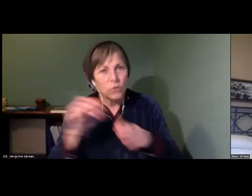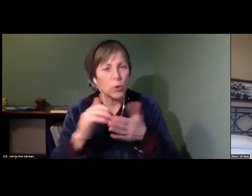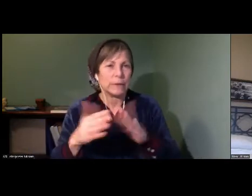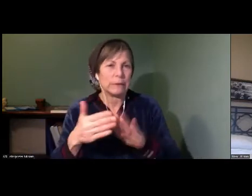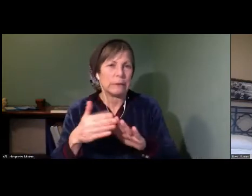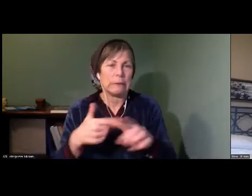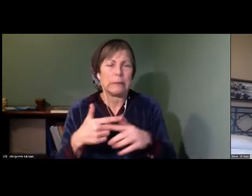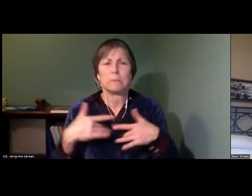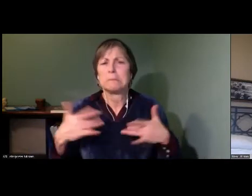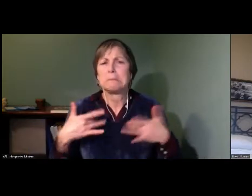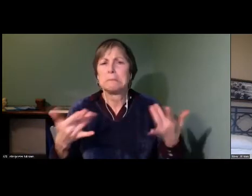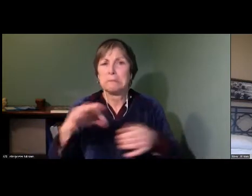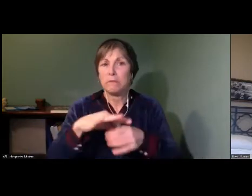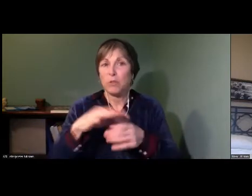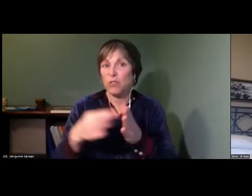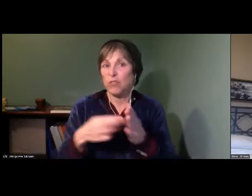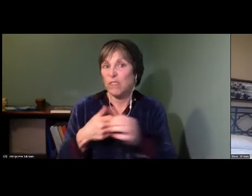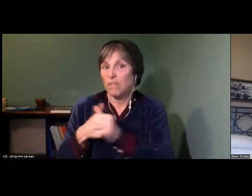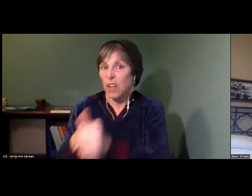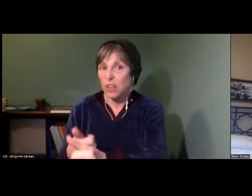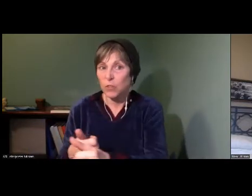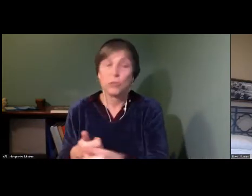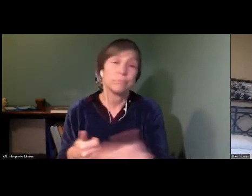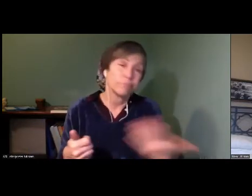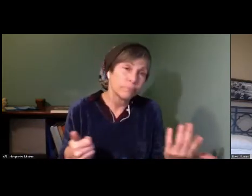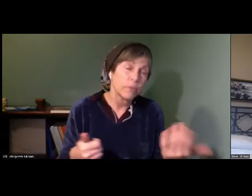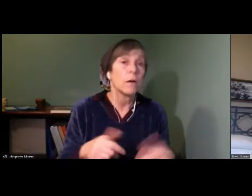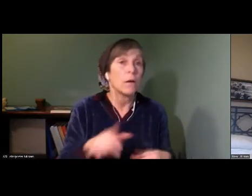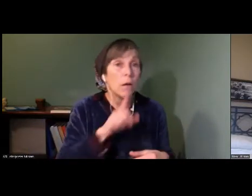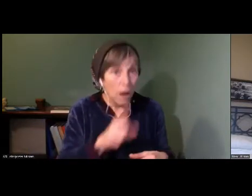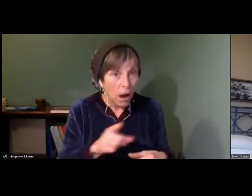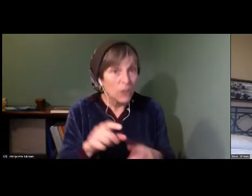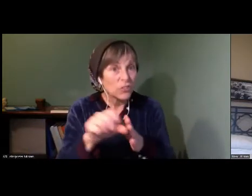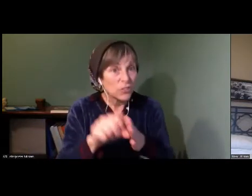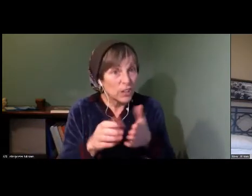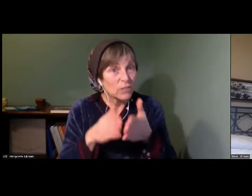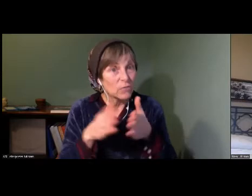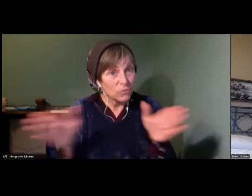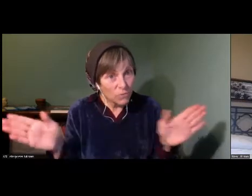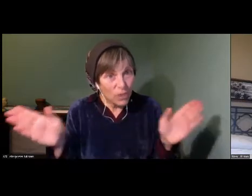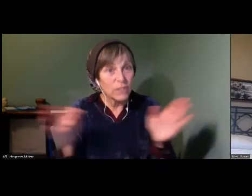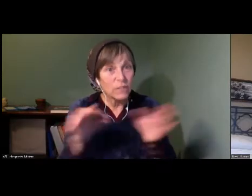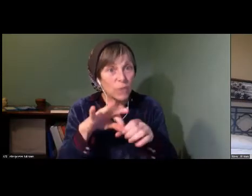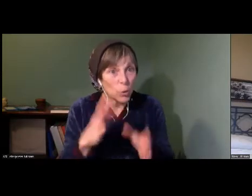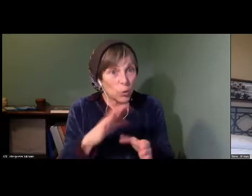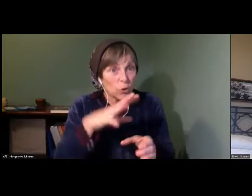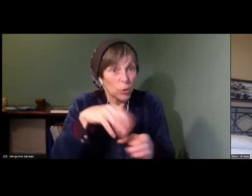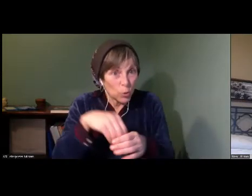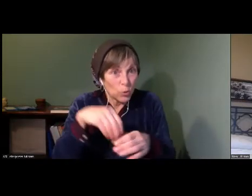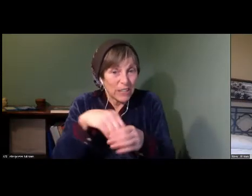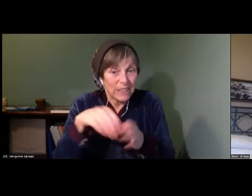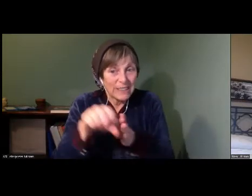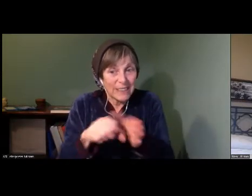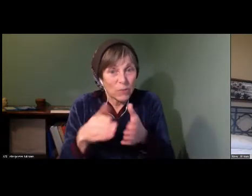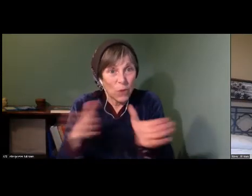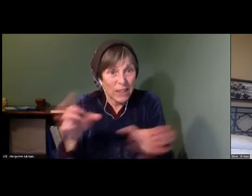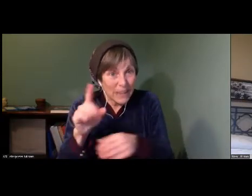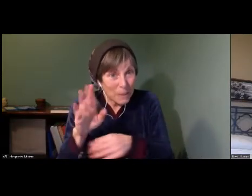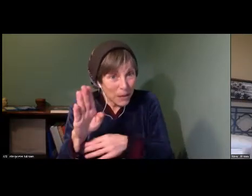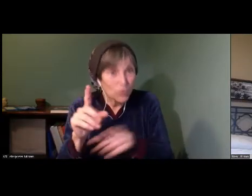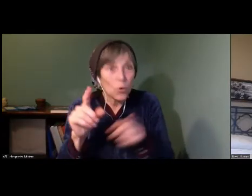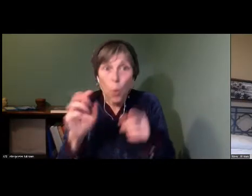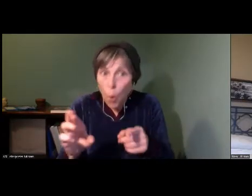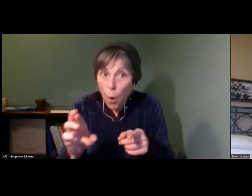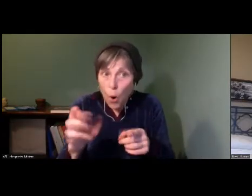are people included in the statewide municipal voters included in the statewide voter registration database or will there be some sort of separate uh database